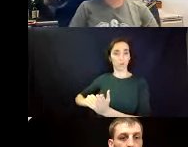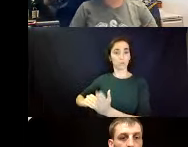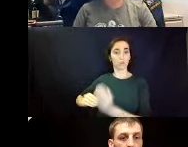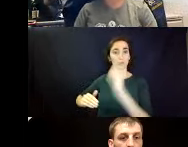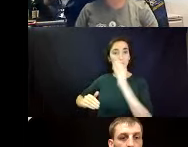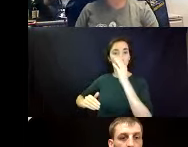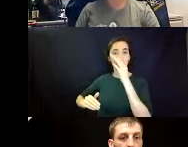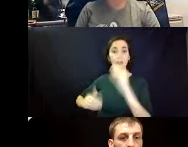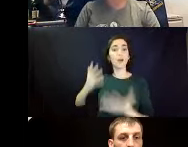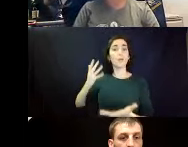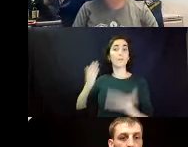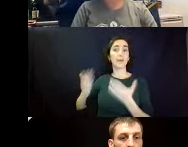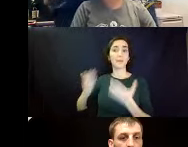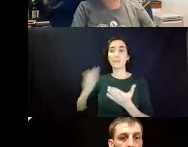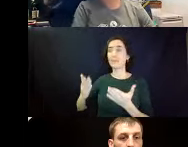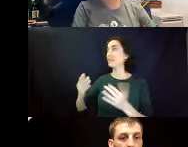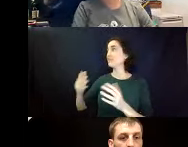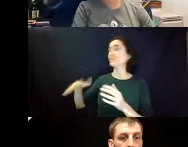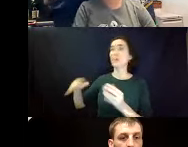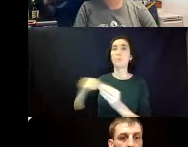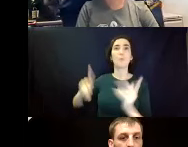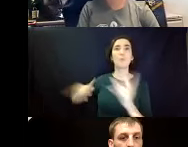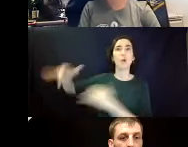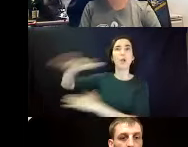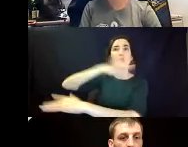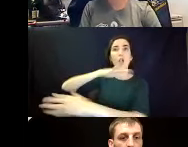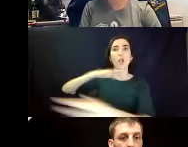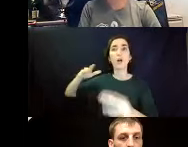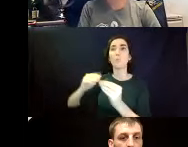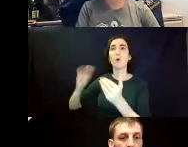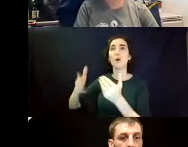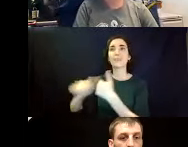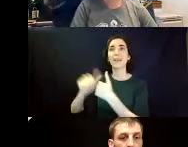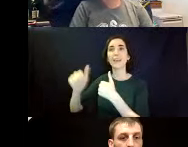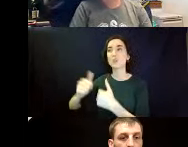it may be exposed to more germs than you normally would at home.